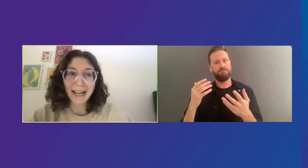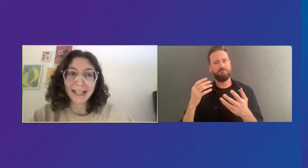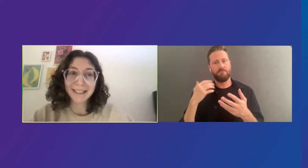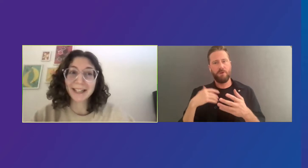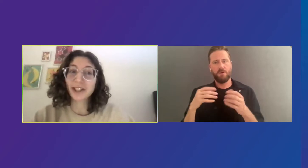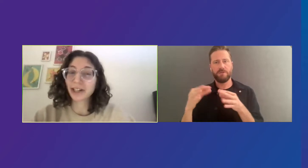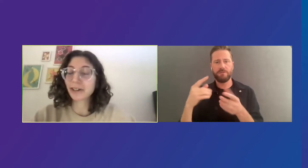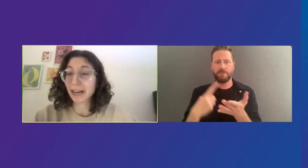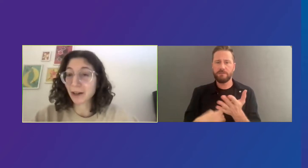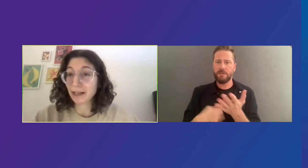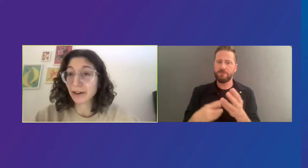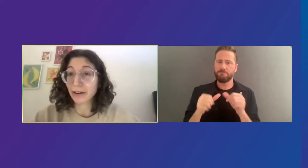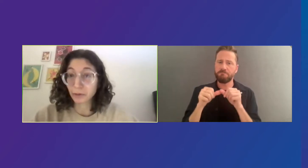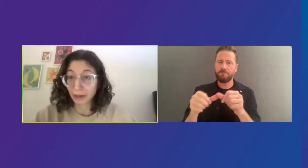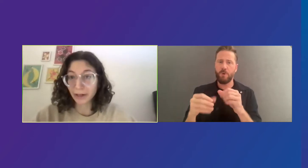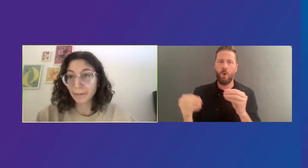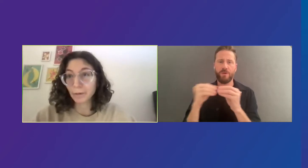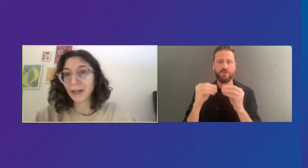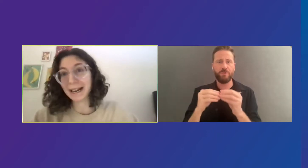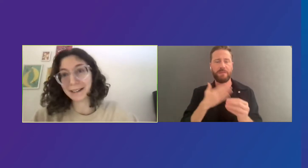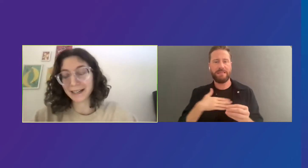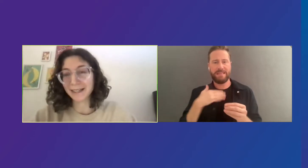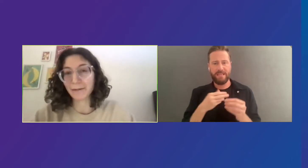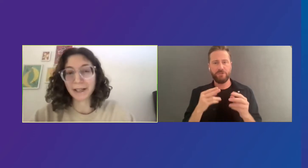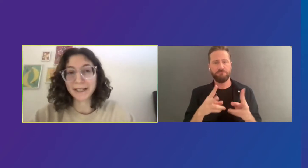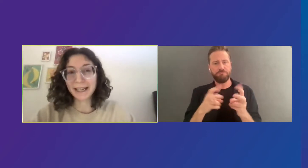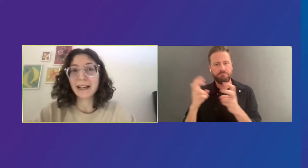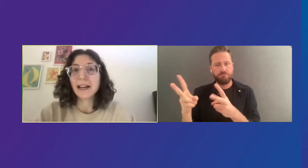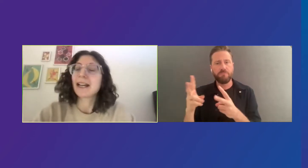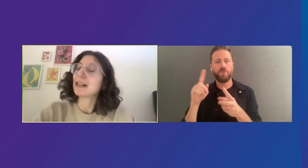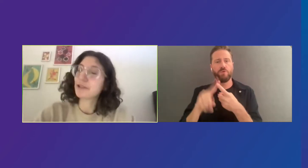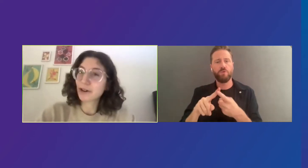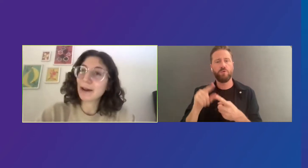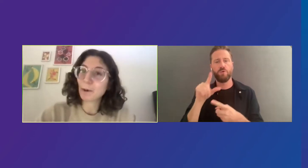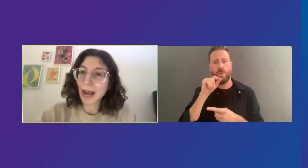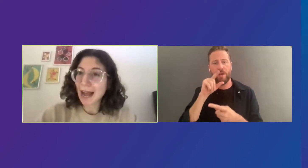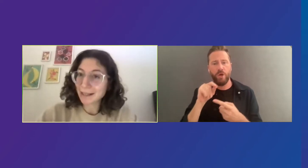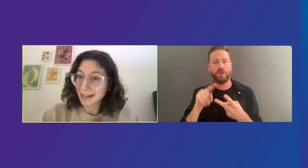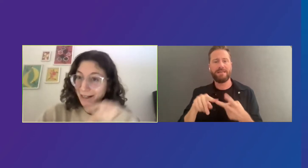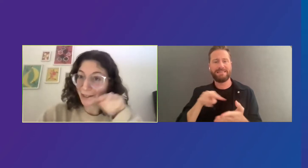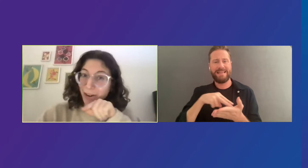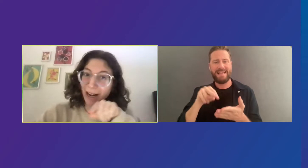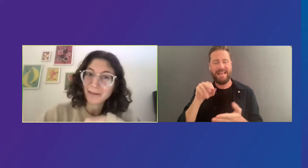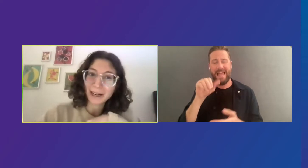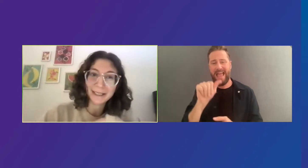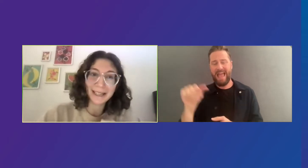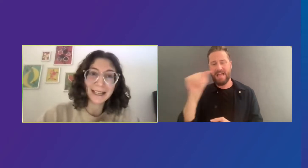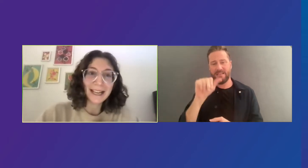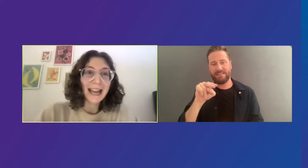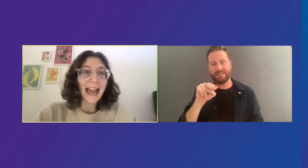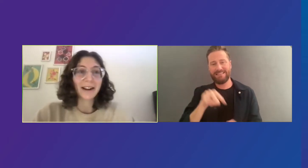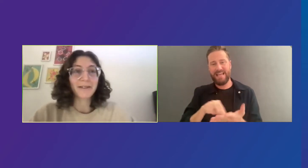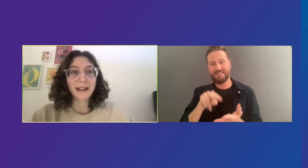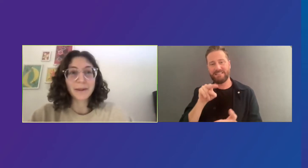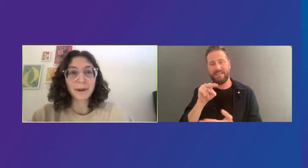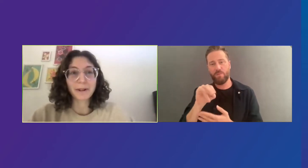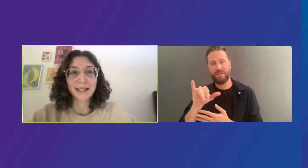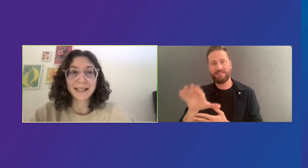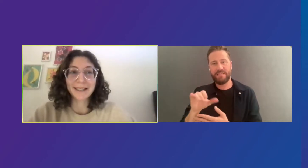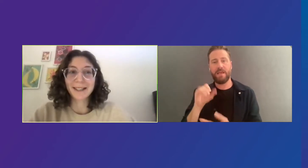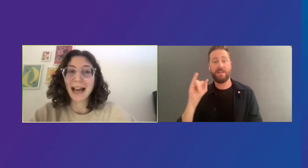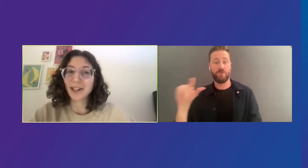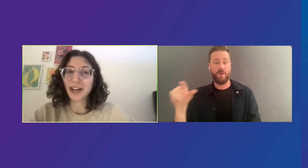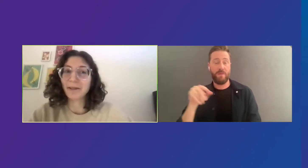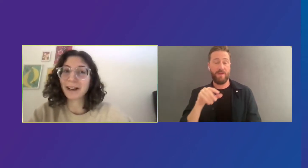repost, tag us, and share your takeaways on Twitter. We're at DanceNYC. Instagram, we're at dance.nyc. And on Facebook,